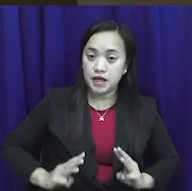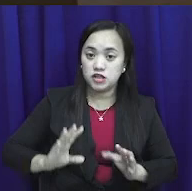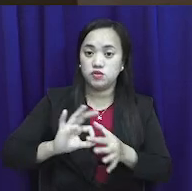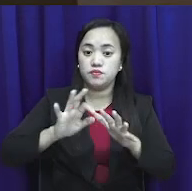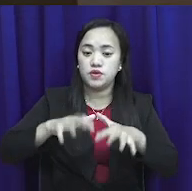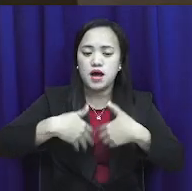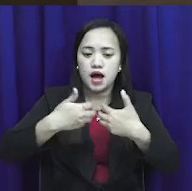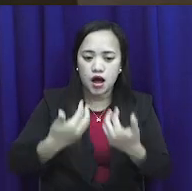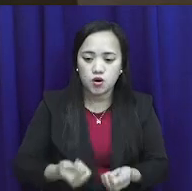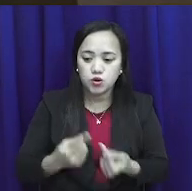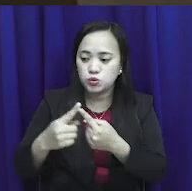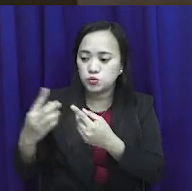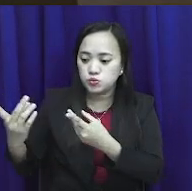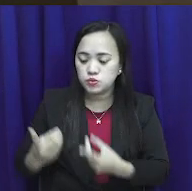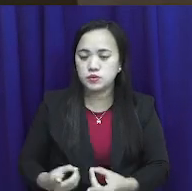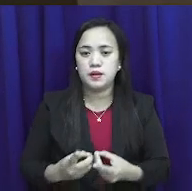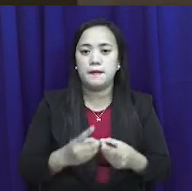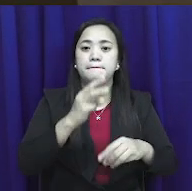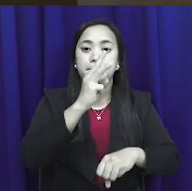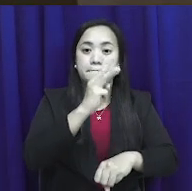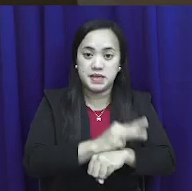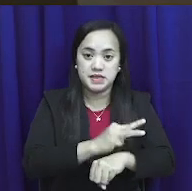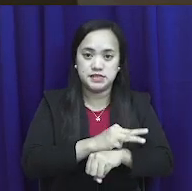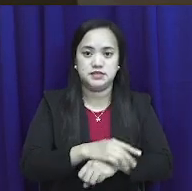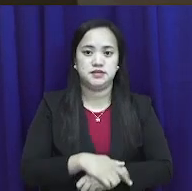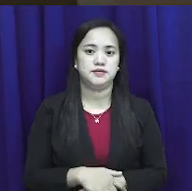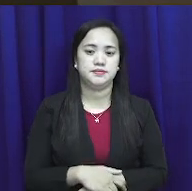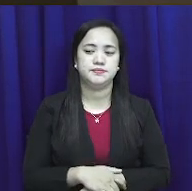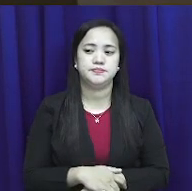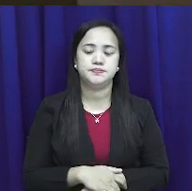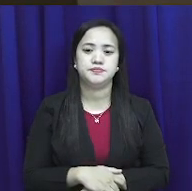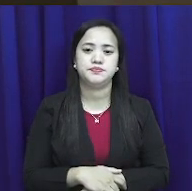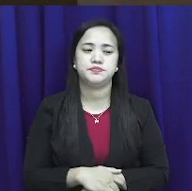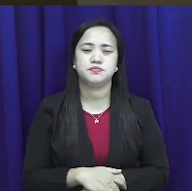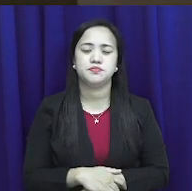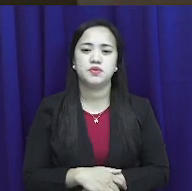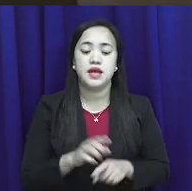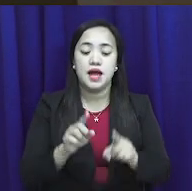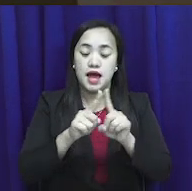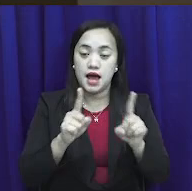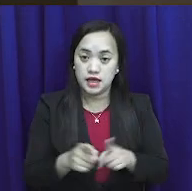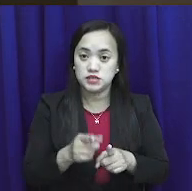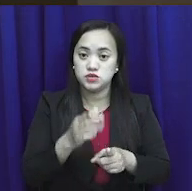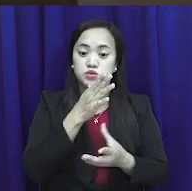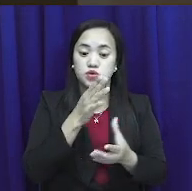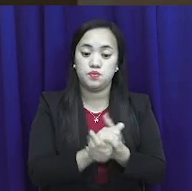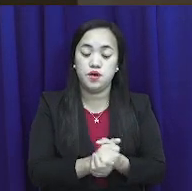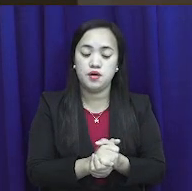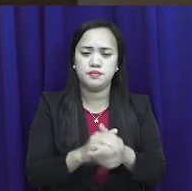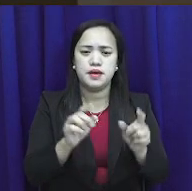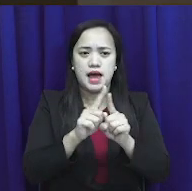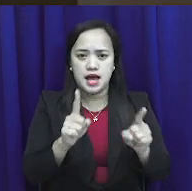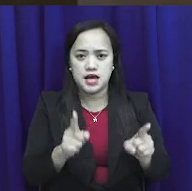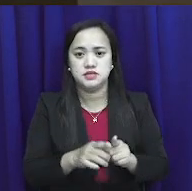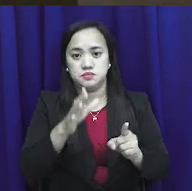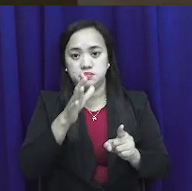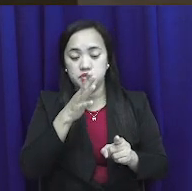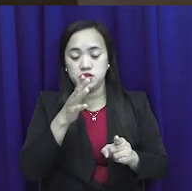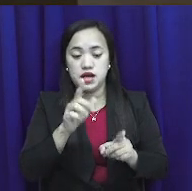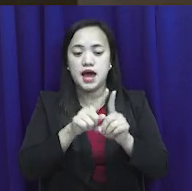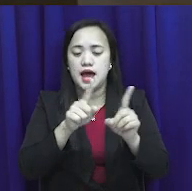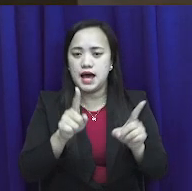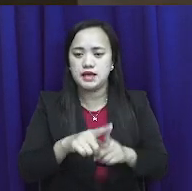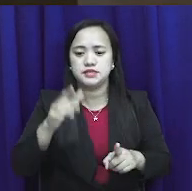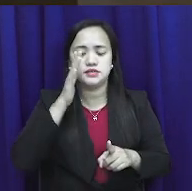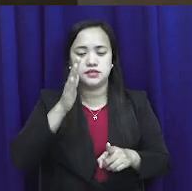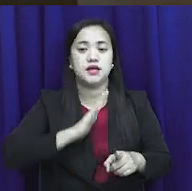she performed her Ministry you see as a wife and as a mother kahit sa verse 30